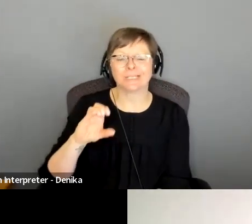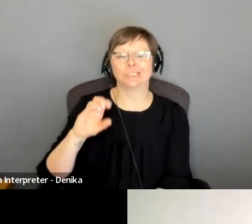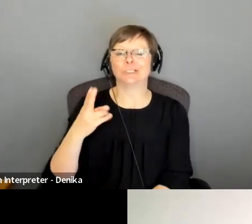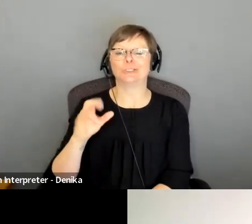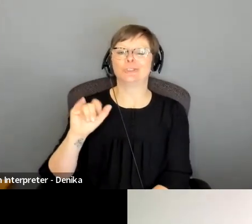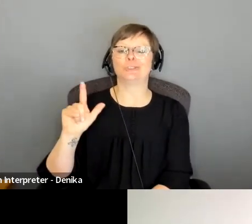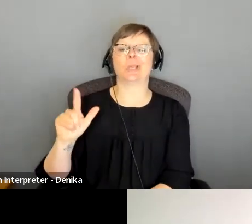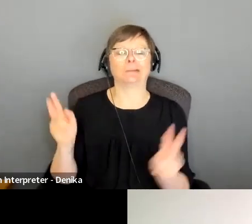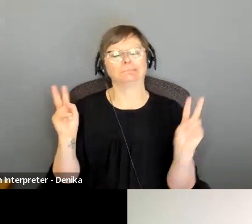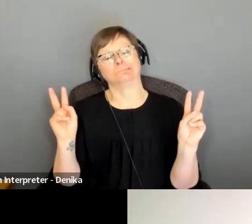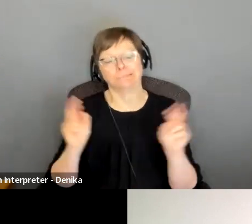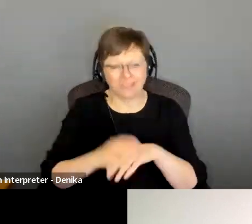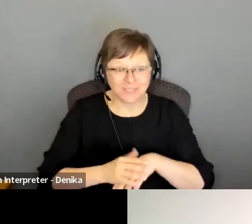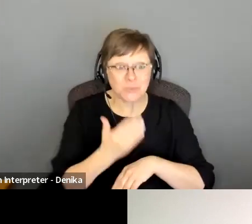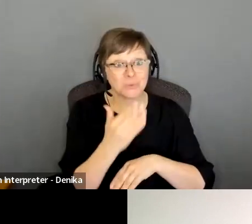answers.